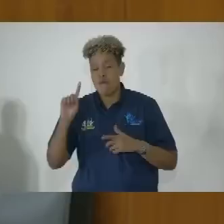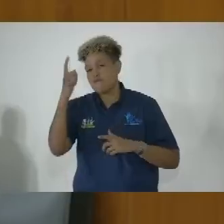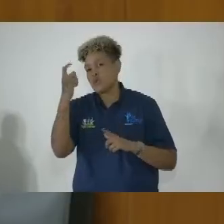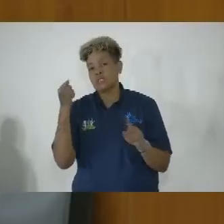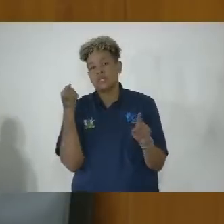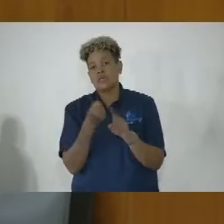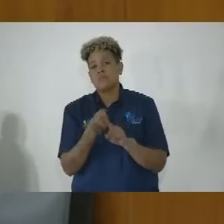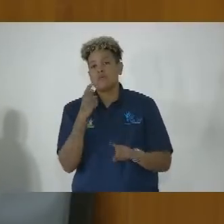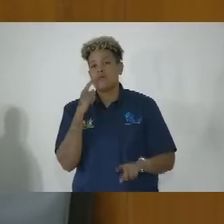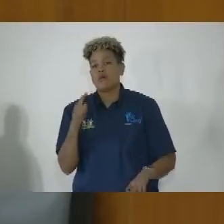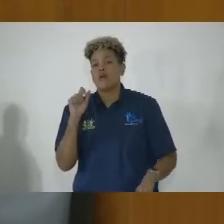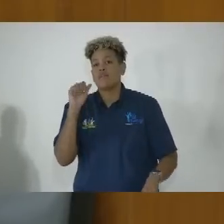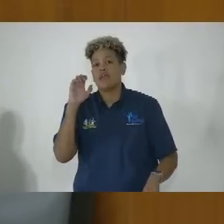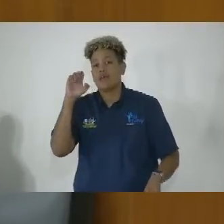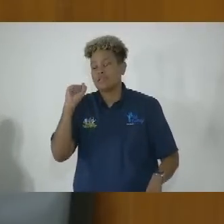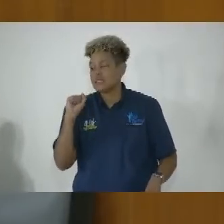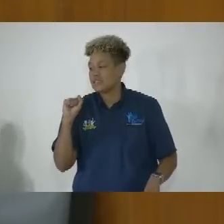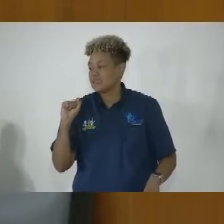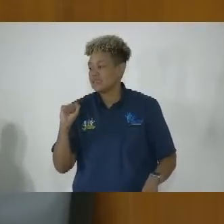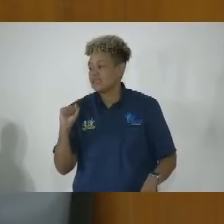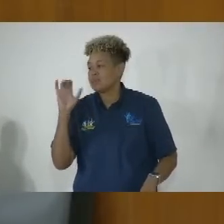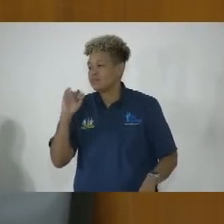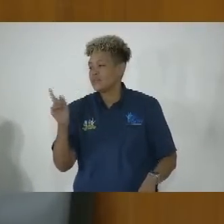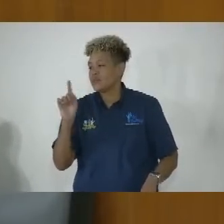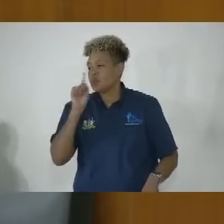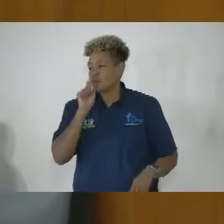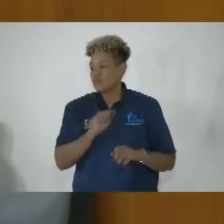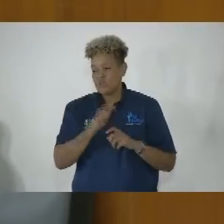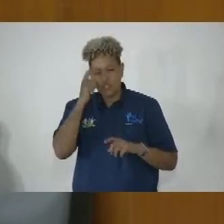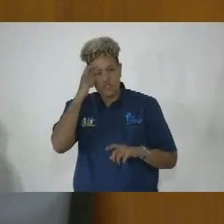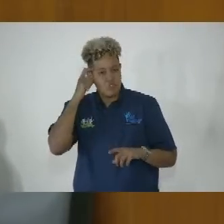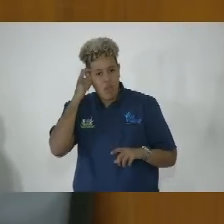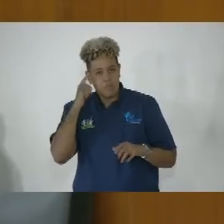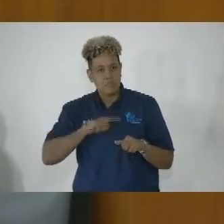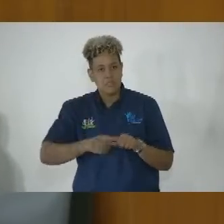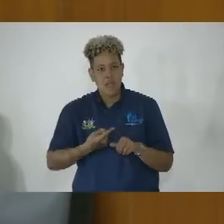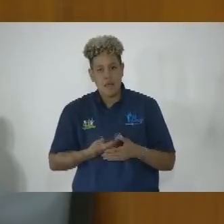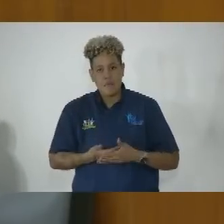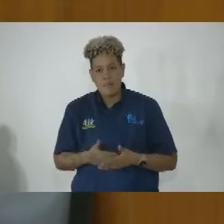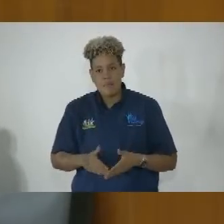of the ACEs. That's where the trauma starts.